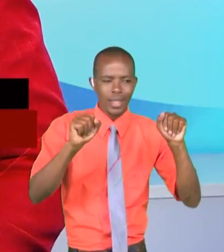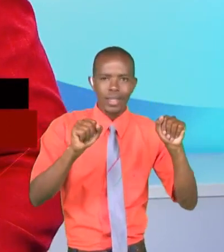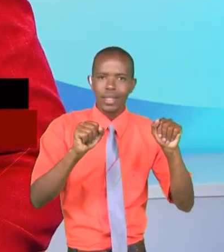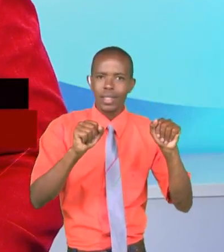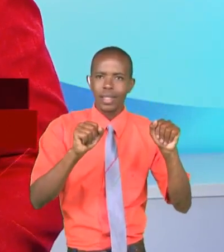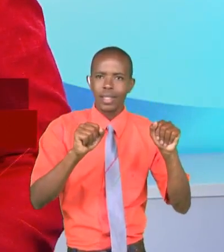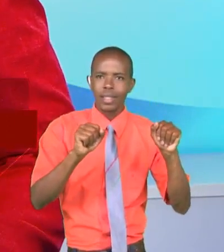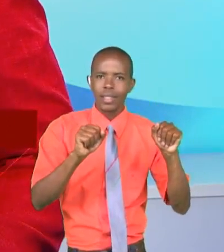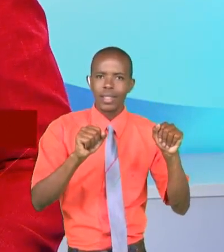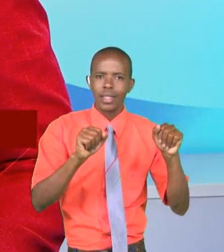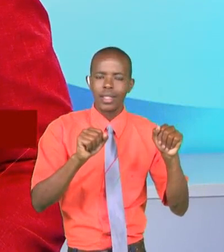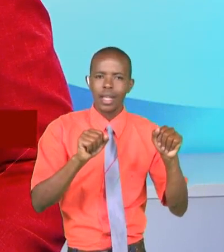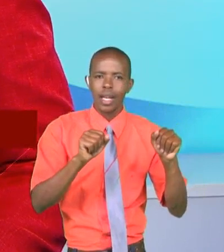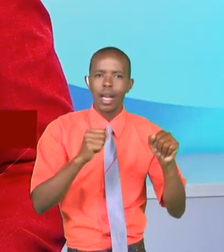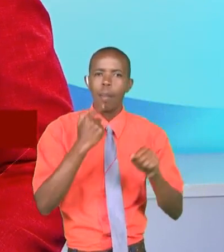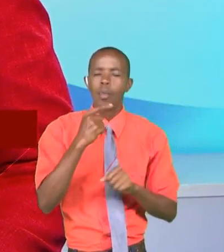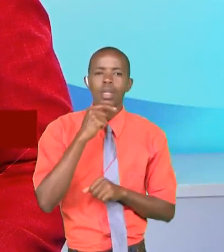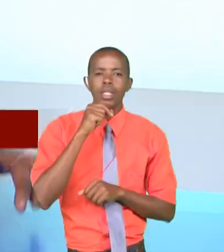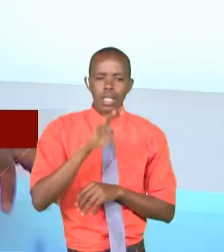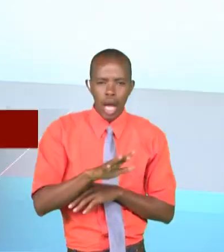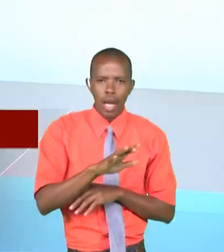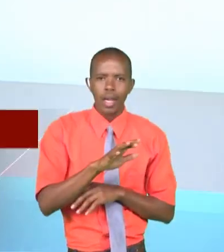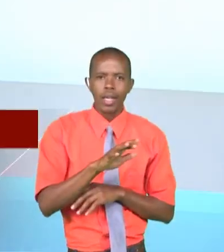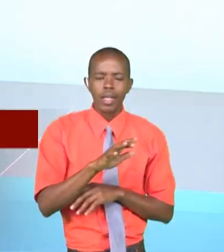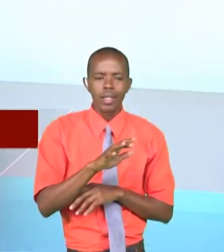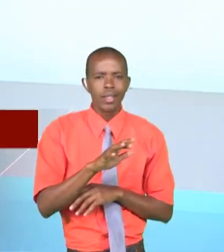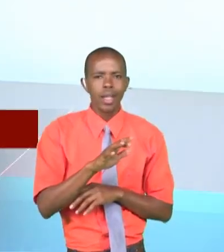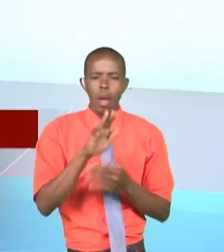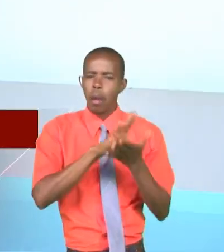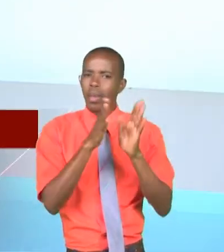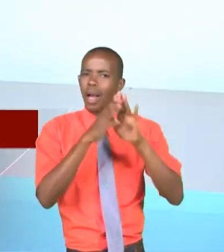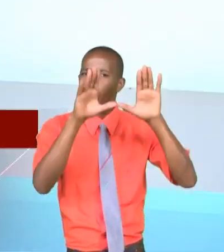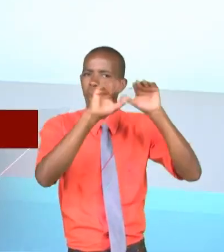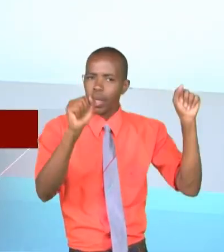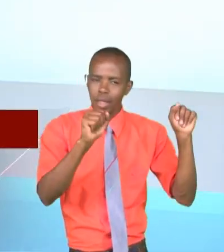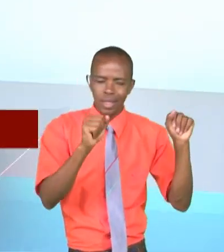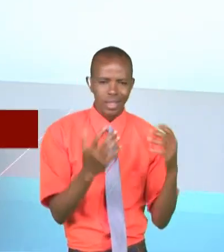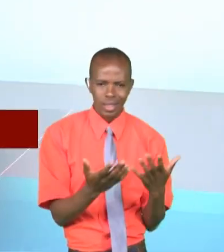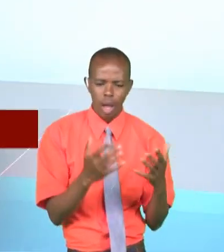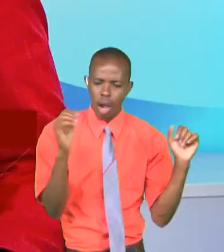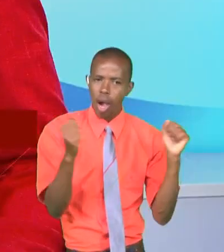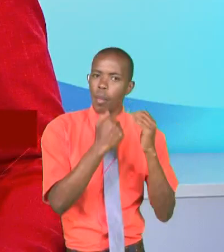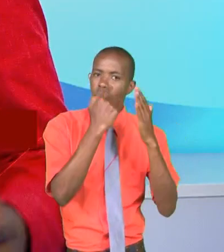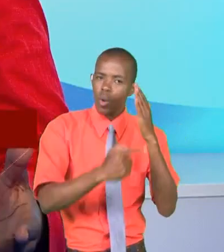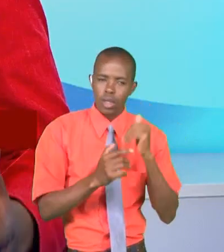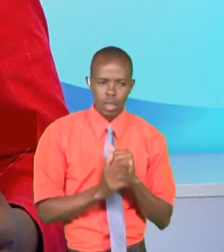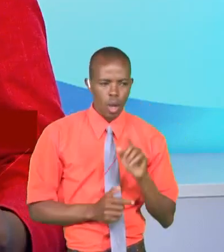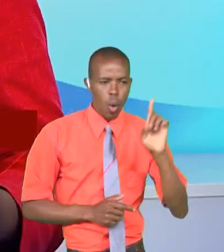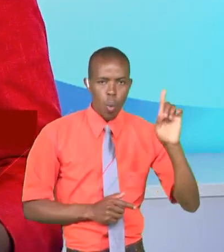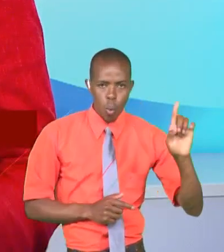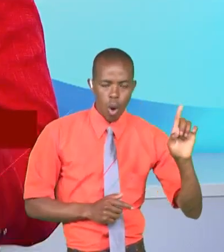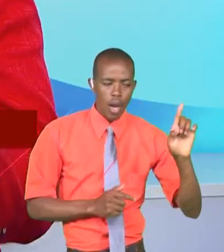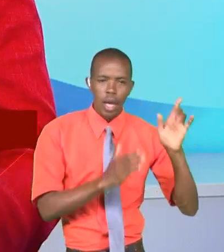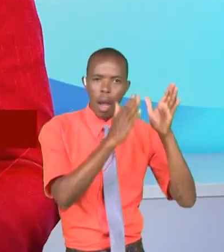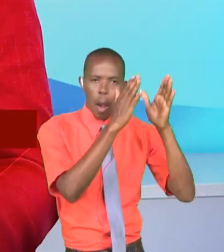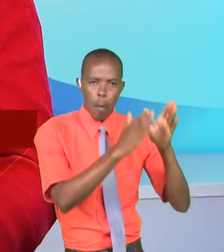we had a Mheshimiwa from KANU, he'd tell us that, you know, Gideon Moi would the be the president. So what happens if one of the